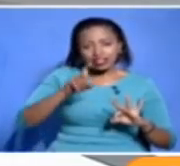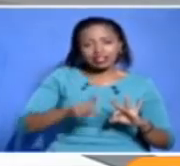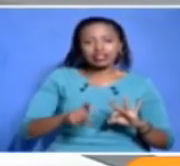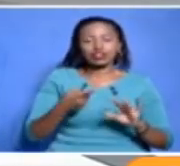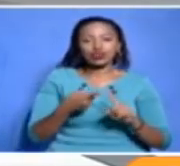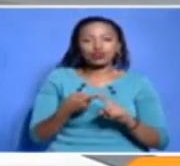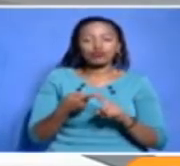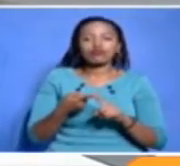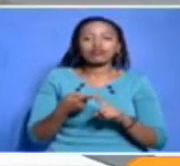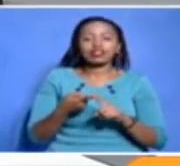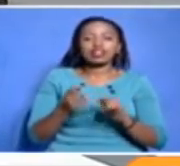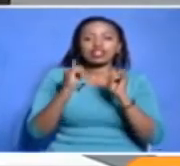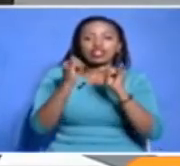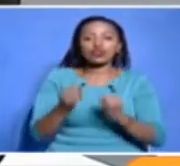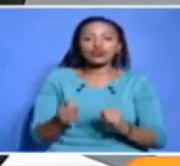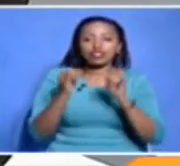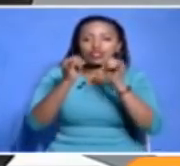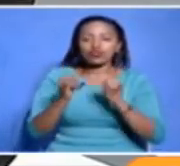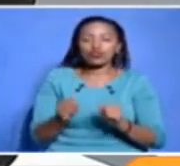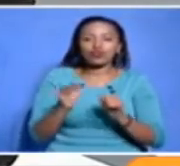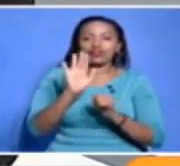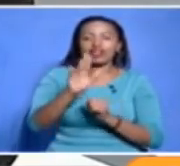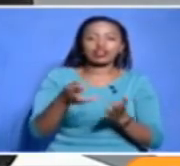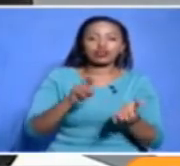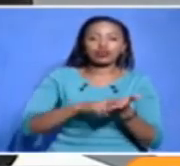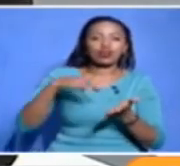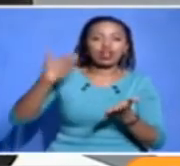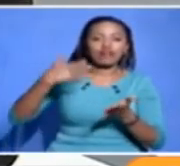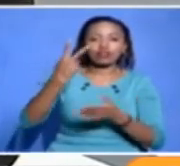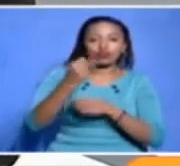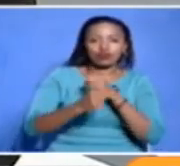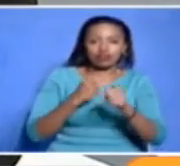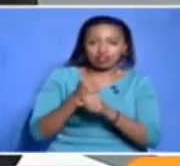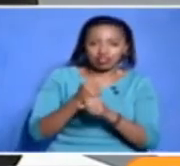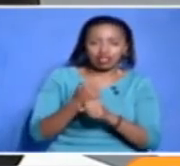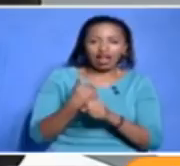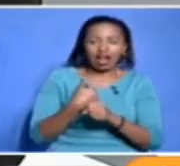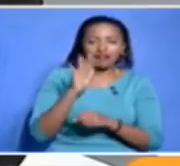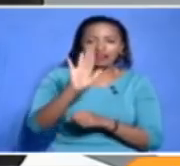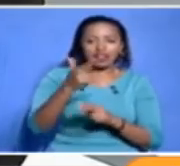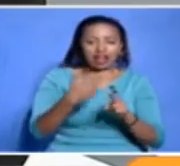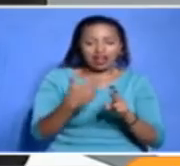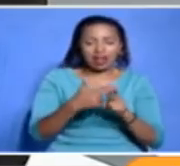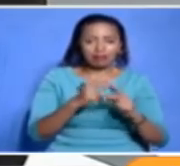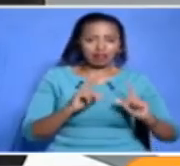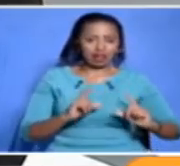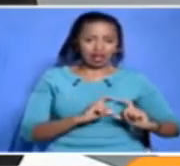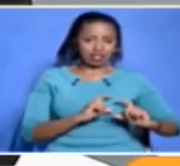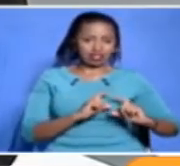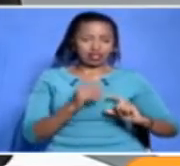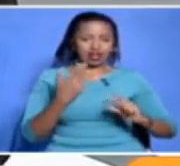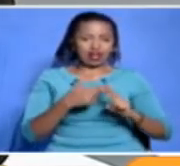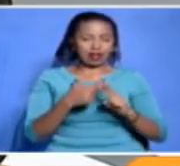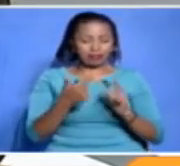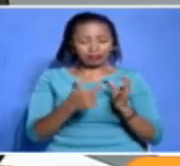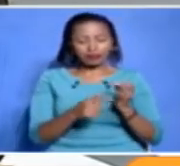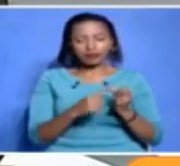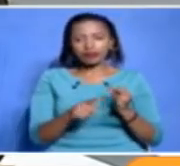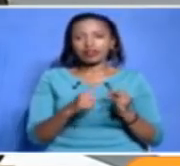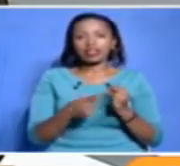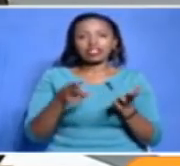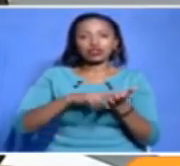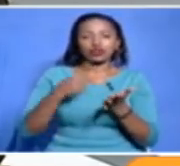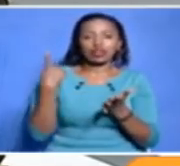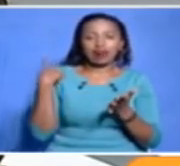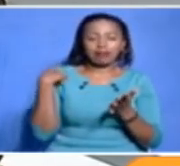every 2 years. They have what's like an ATM-sized card, which has their name, their registration number, there's a barcode, as